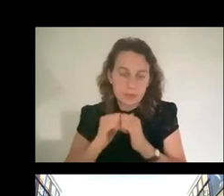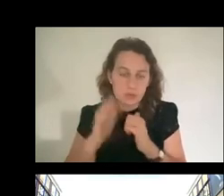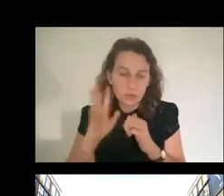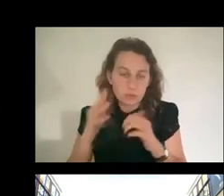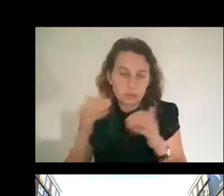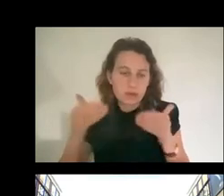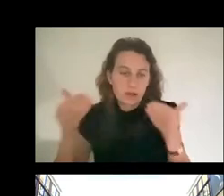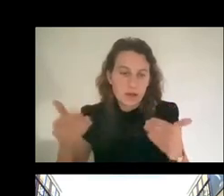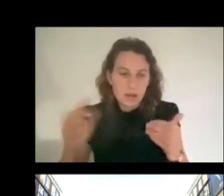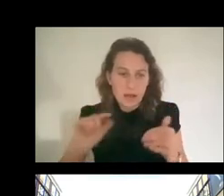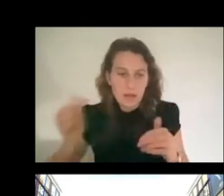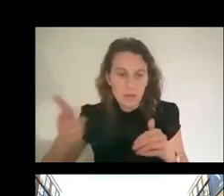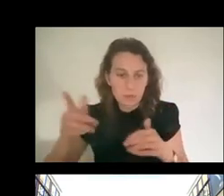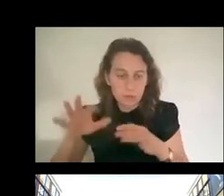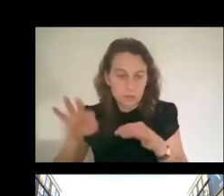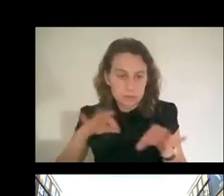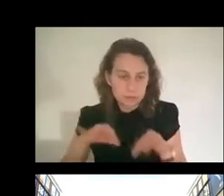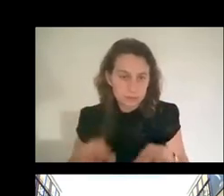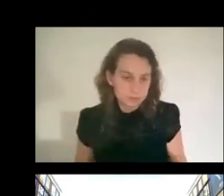the buds and the style GANs and the machine learning.